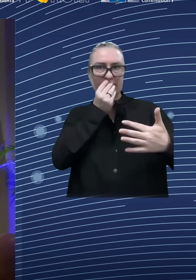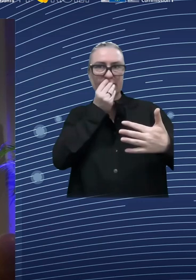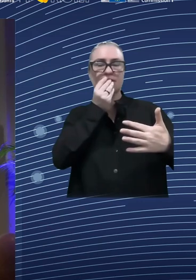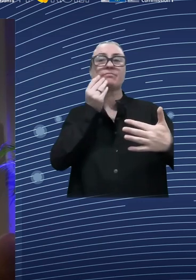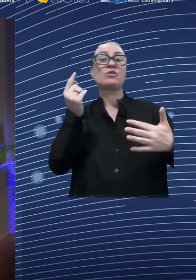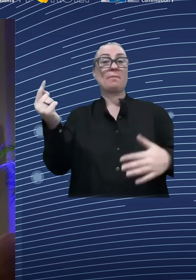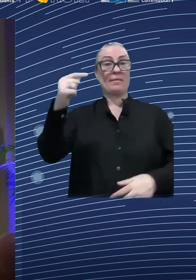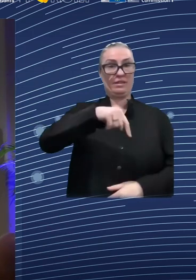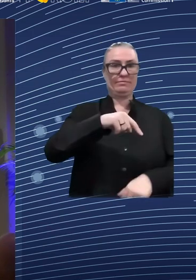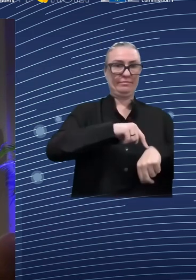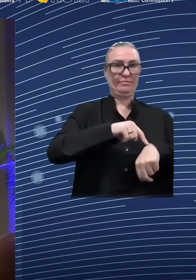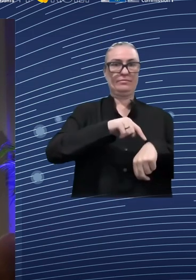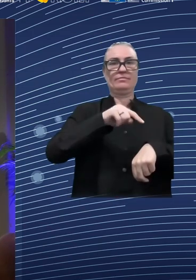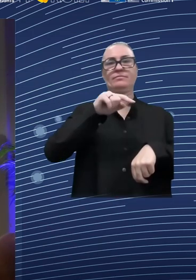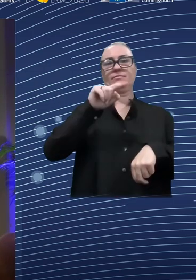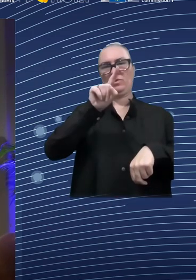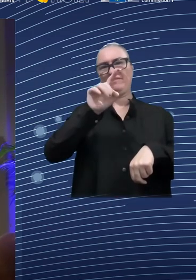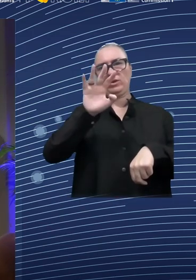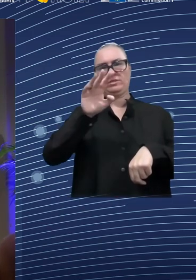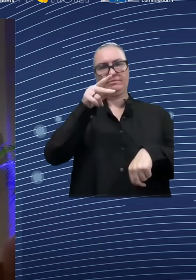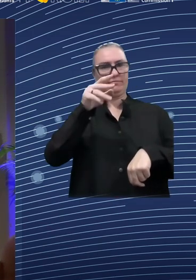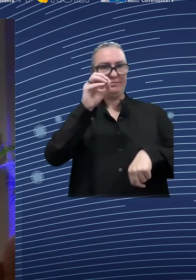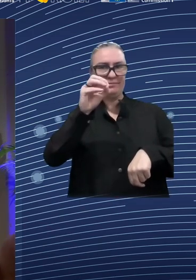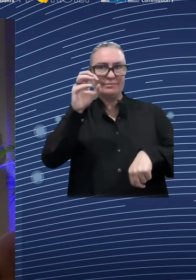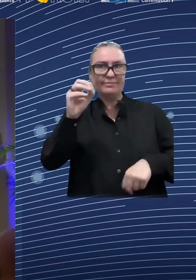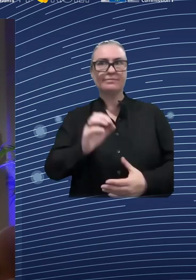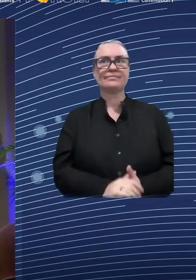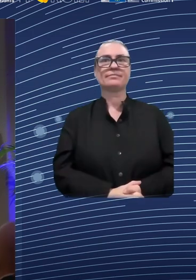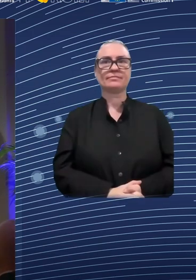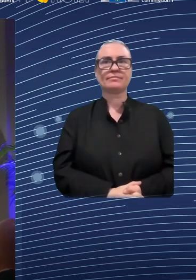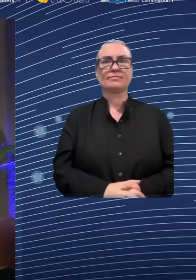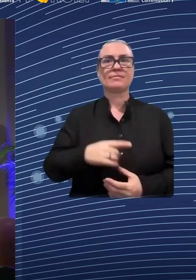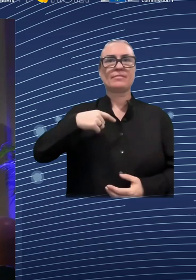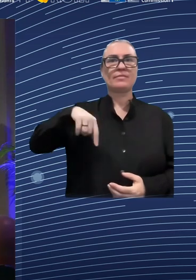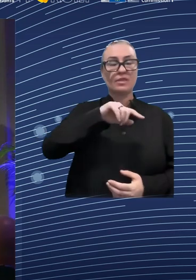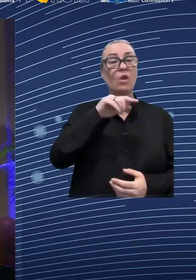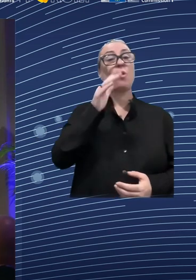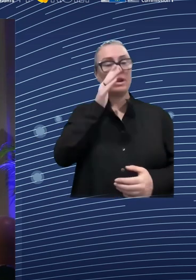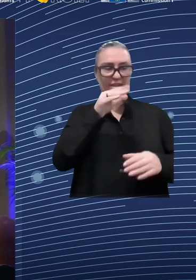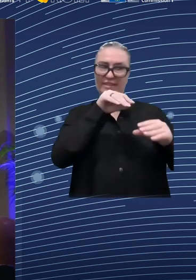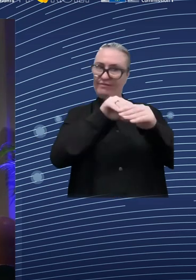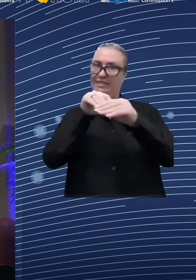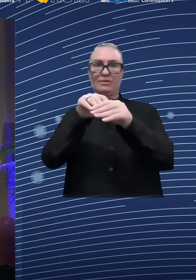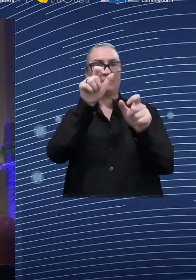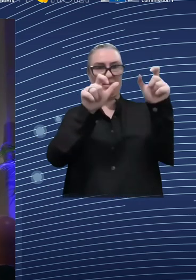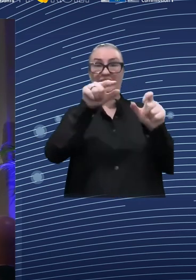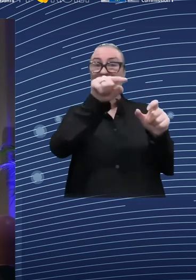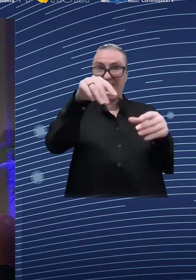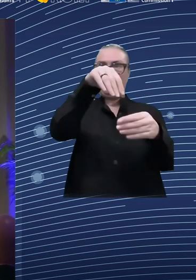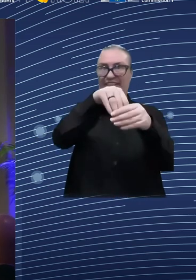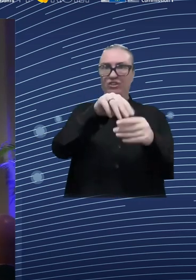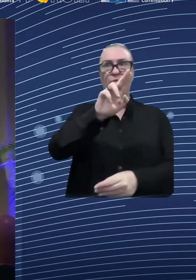you used a headset, please return it to the back of the room and enjoy your lunch, and a big warm round of applause for our speakers.